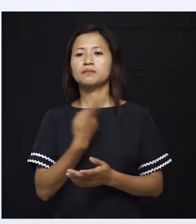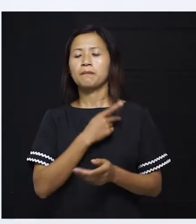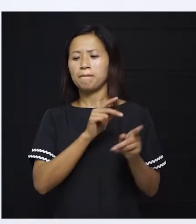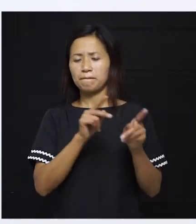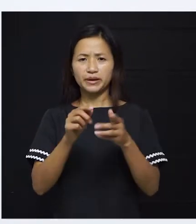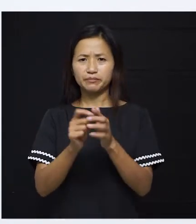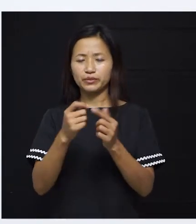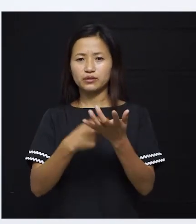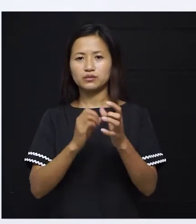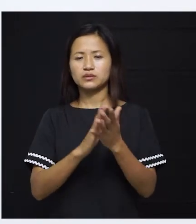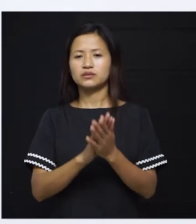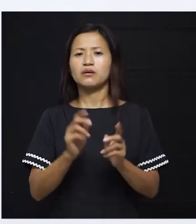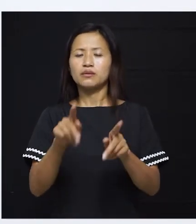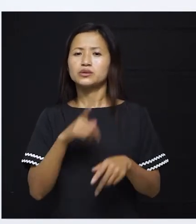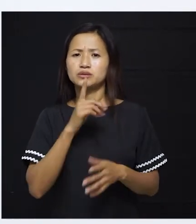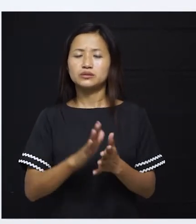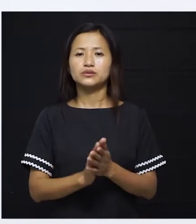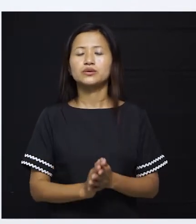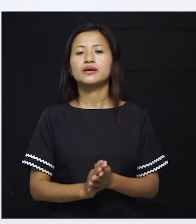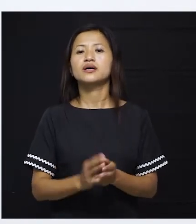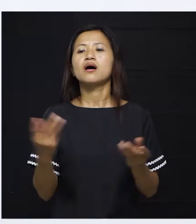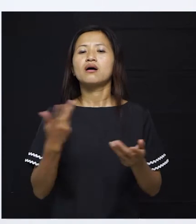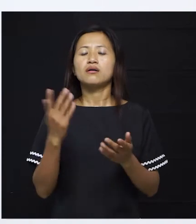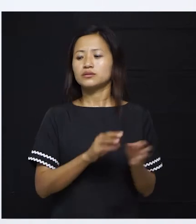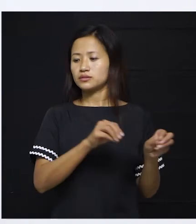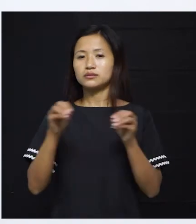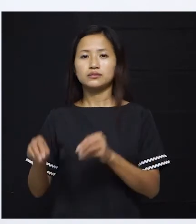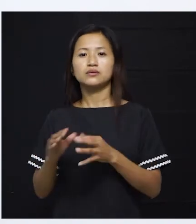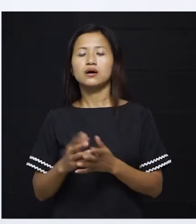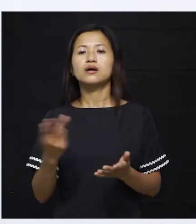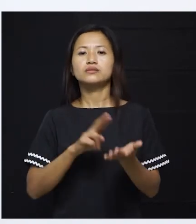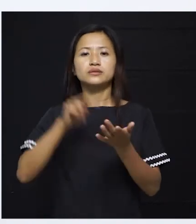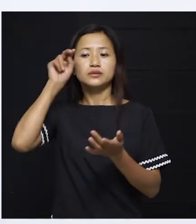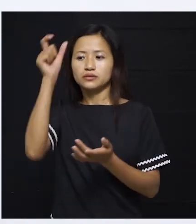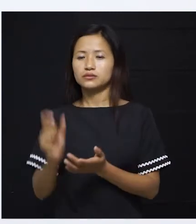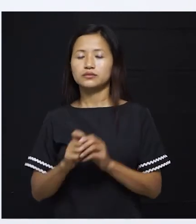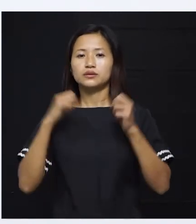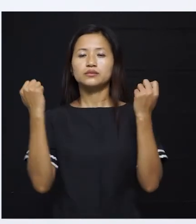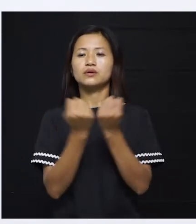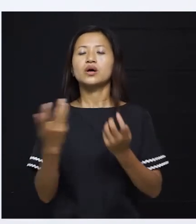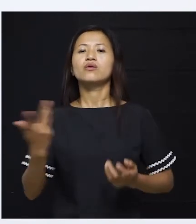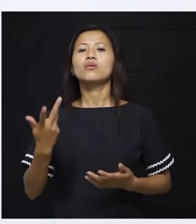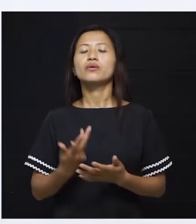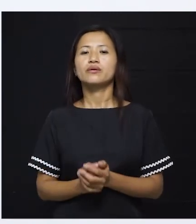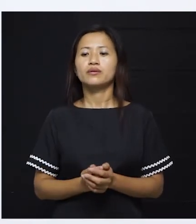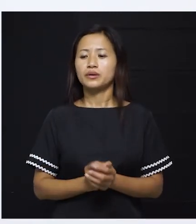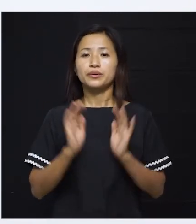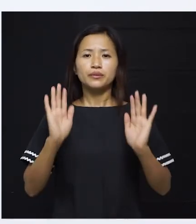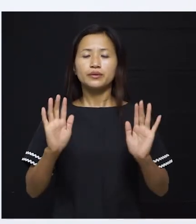information about where the Nagas have migrated, or how the Naga tribes have come into being, or from where we have